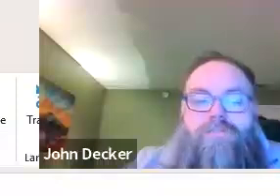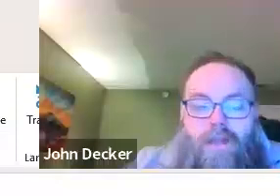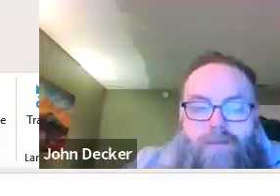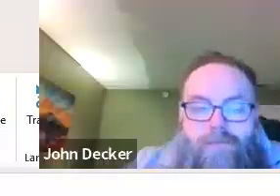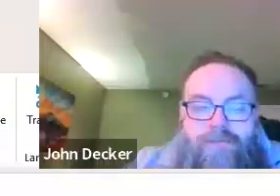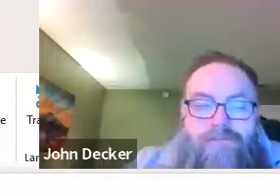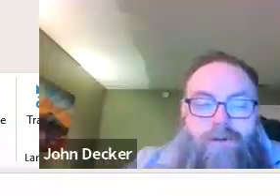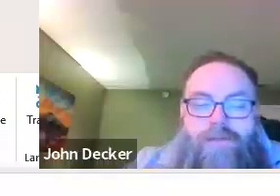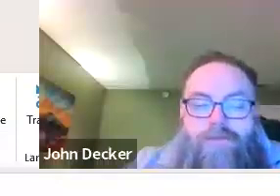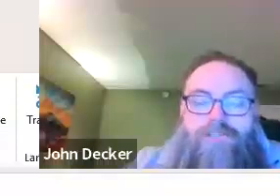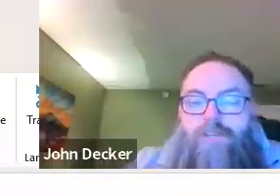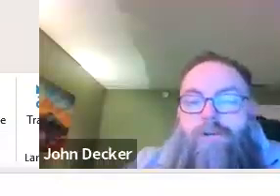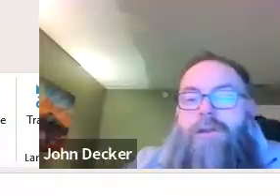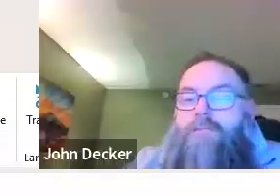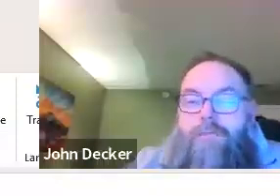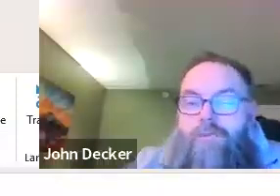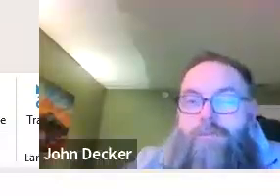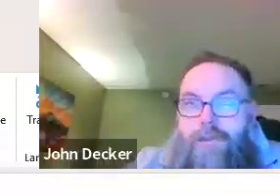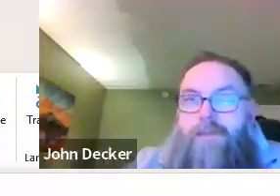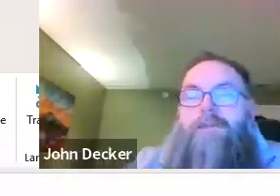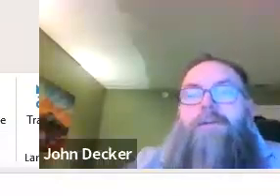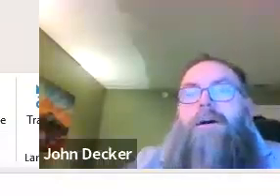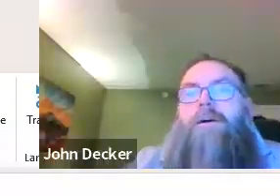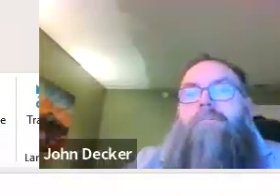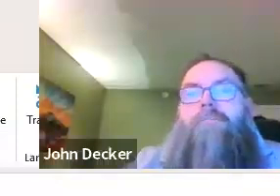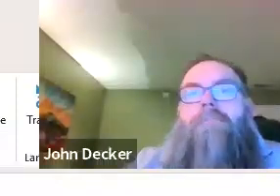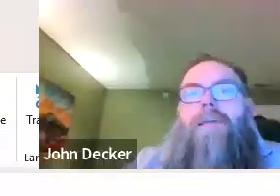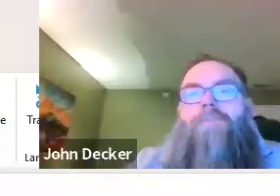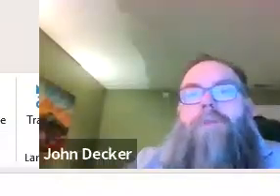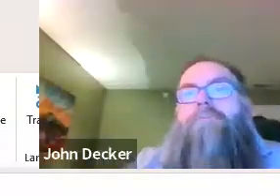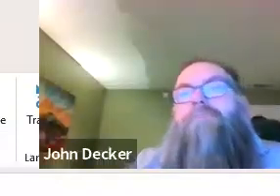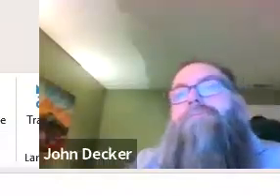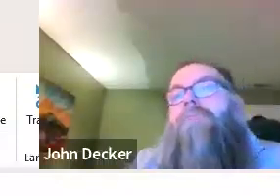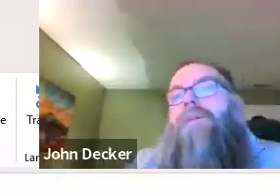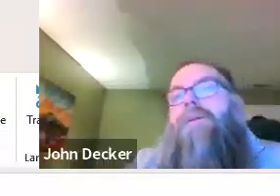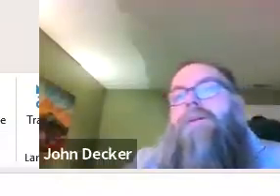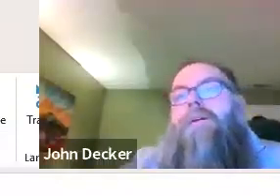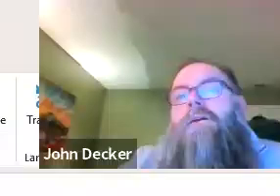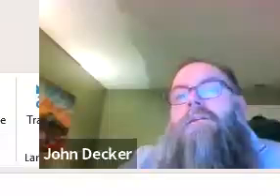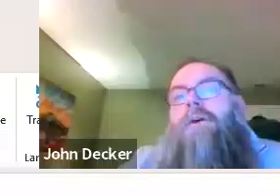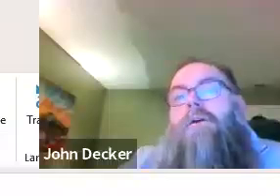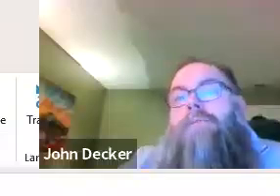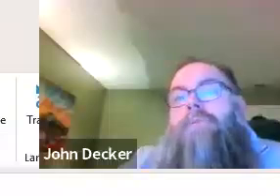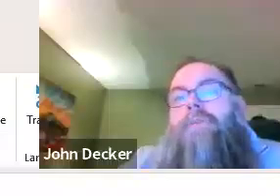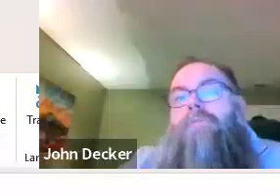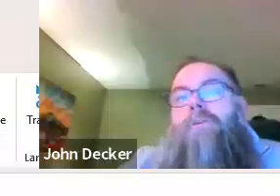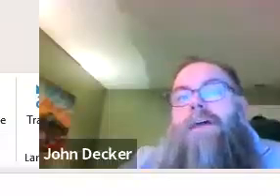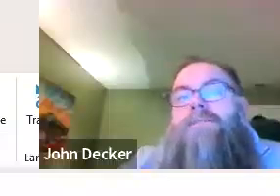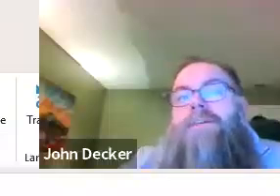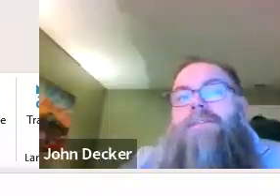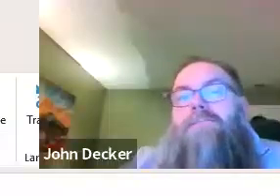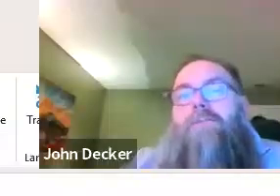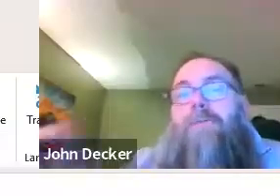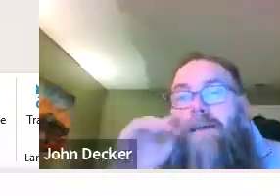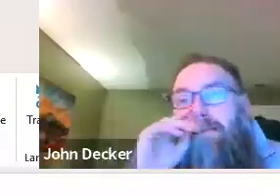get the retros applied for those that have already done their January and February billing by that point. All right. The